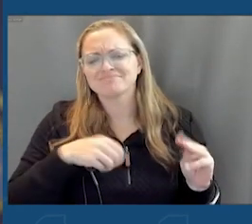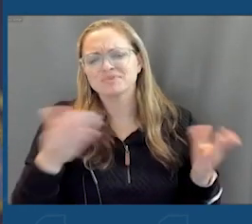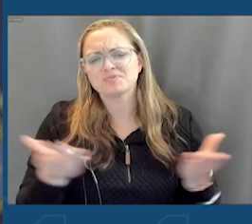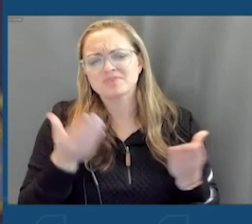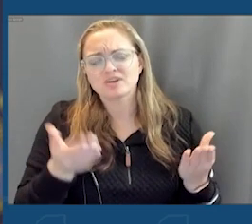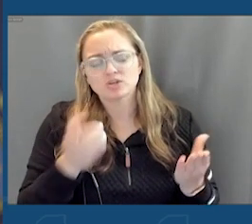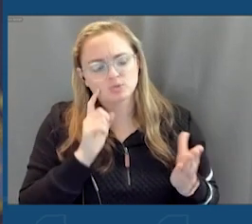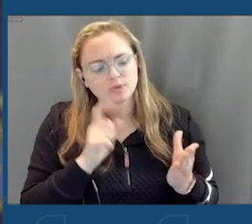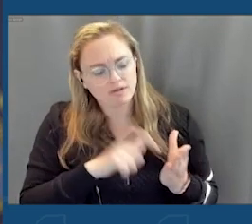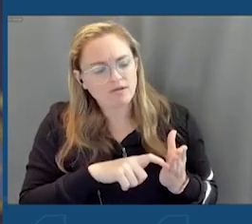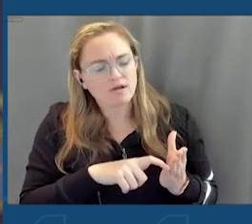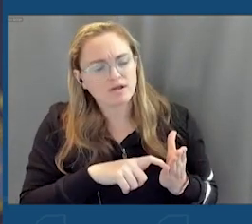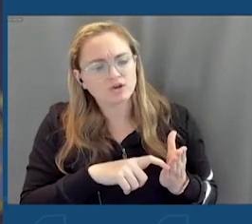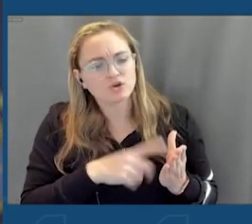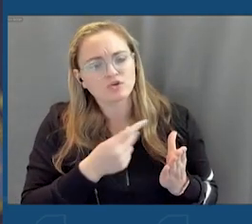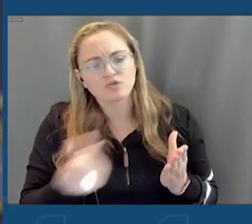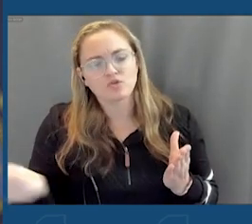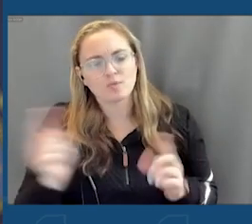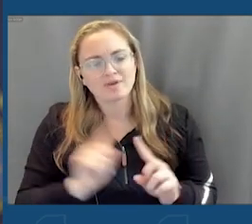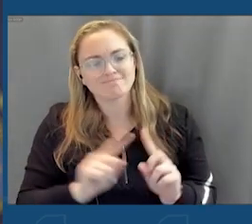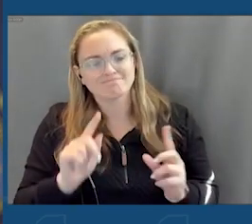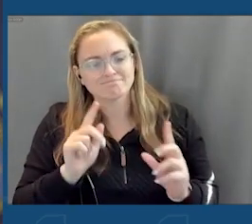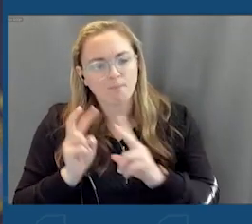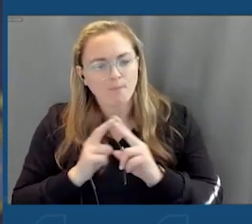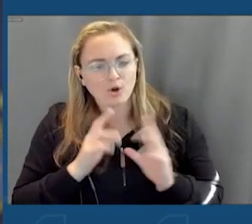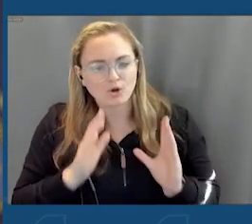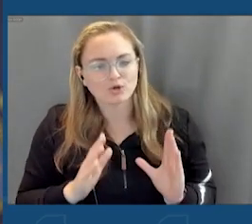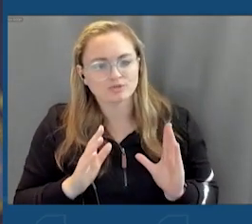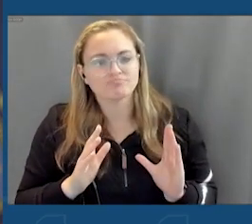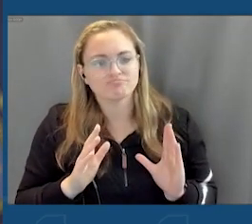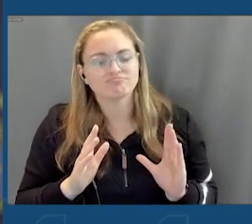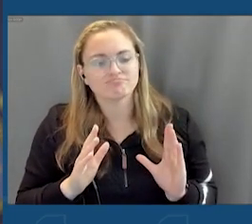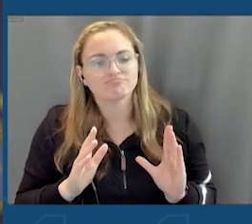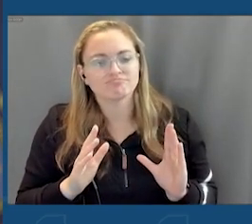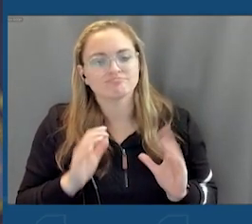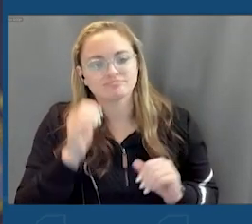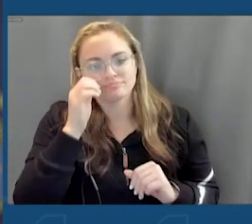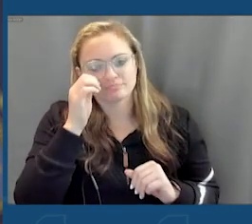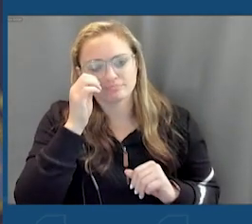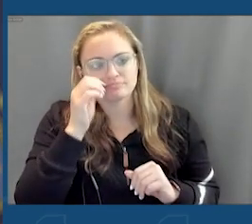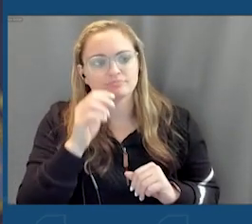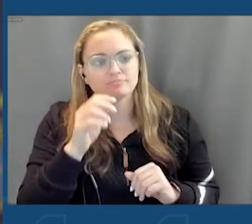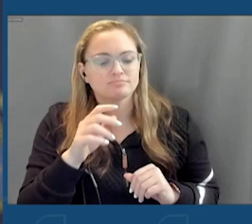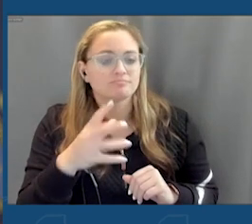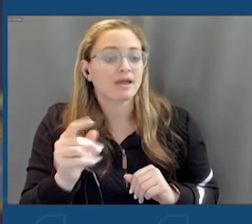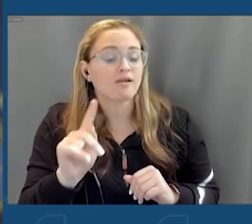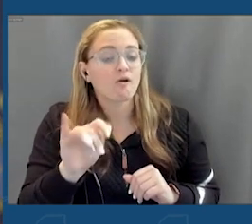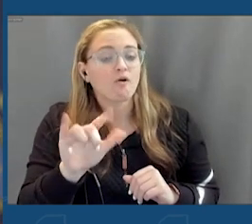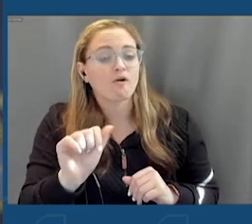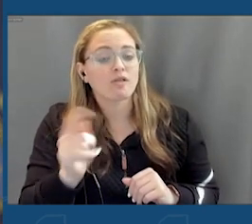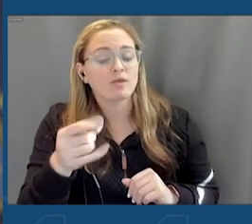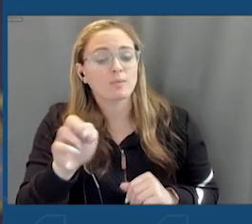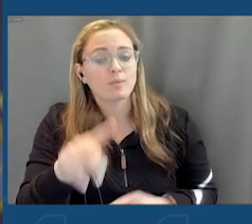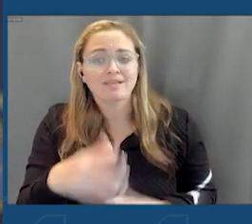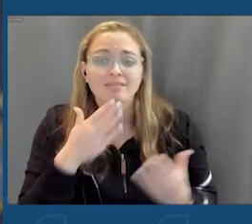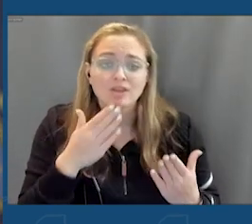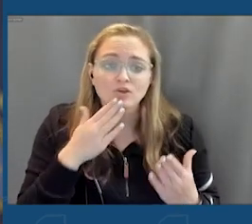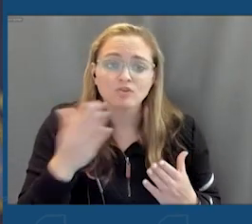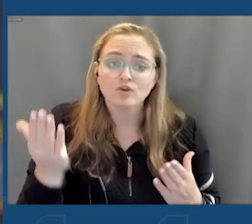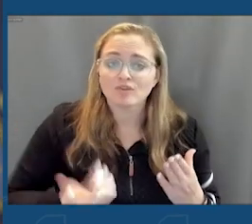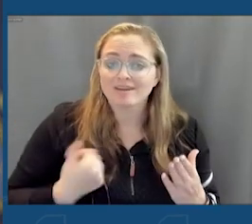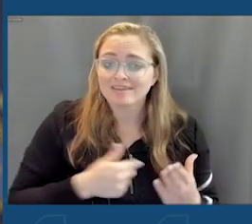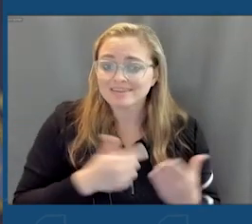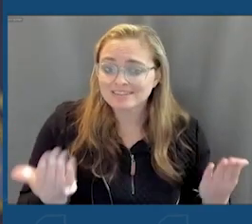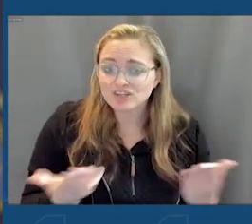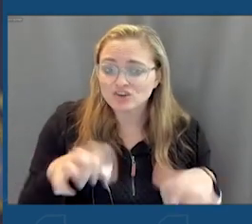acknowledge some of my great partners in government, and also Carla Precht. I want to thank you for inviting us here and